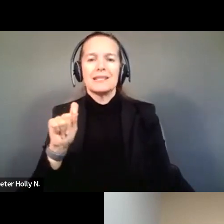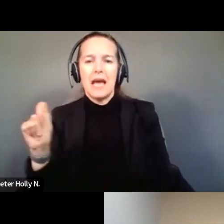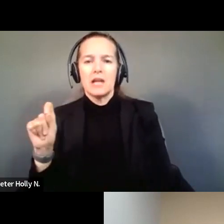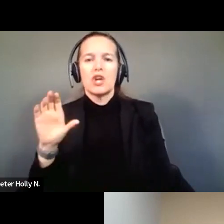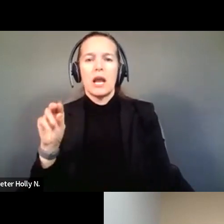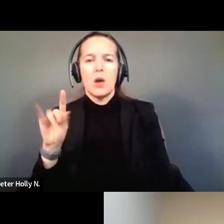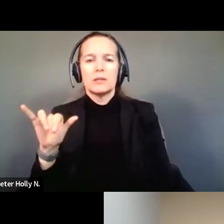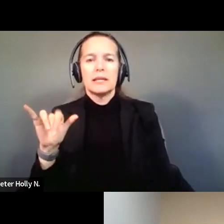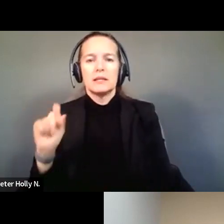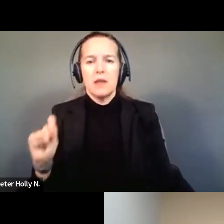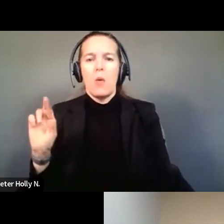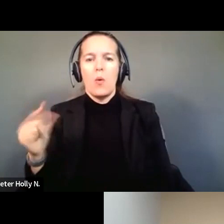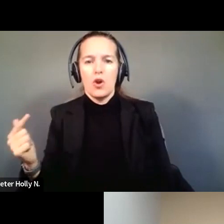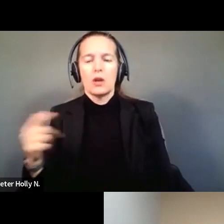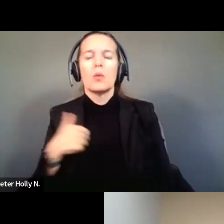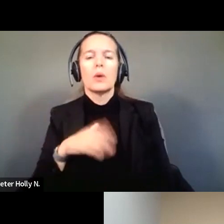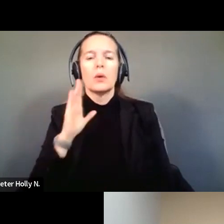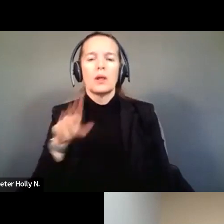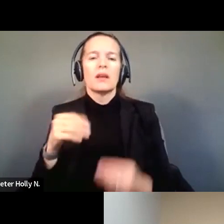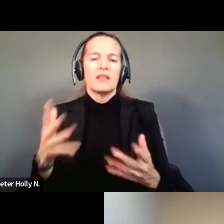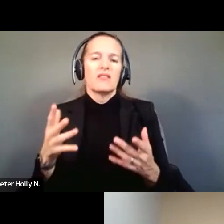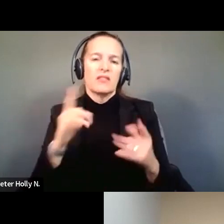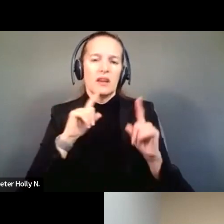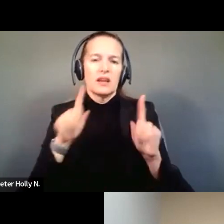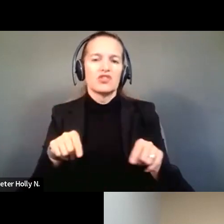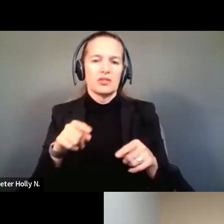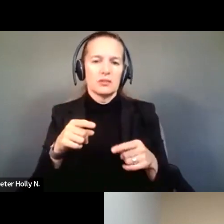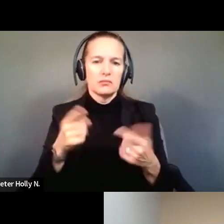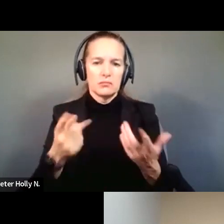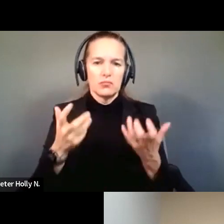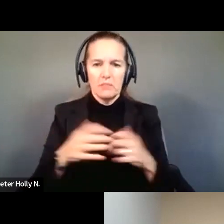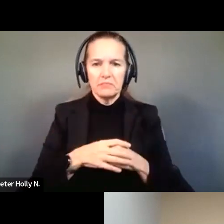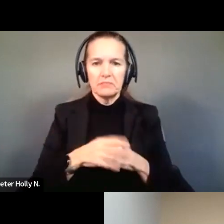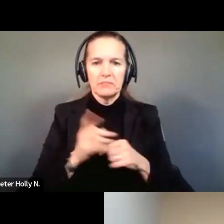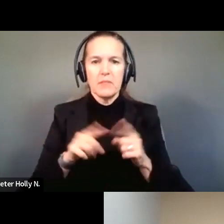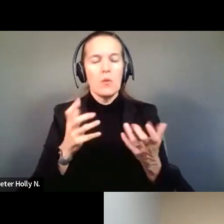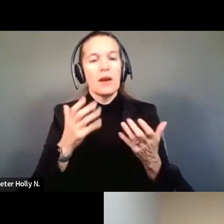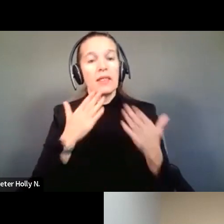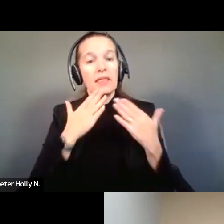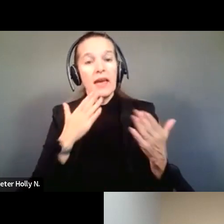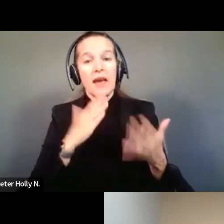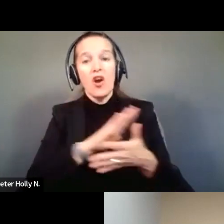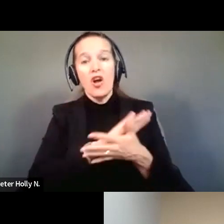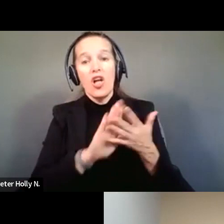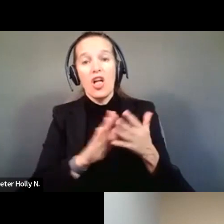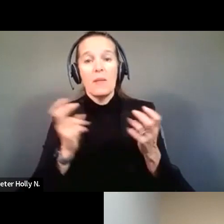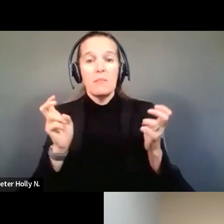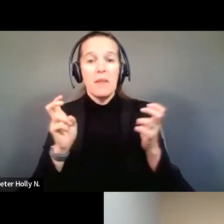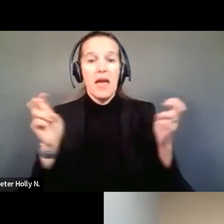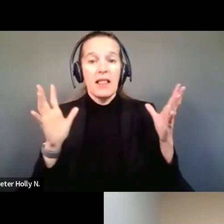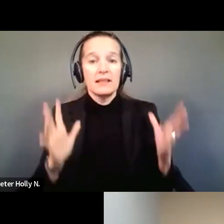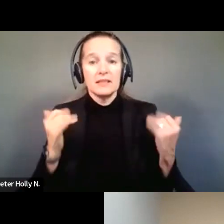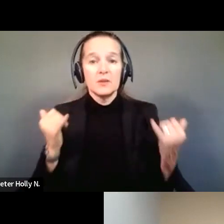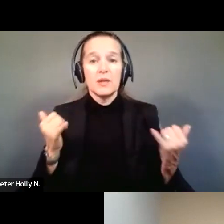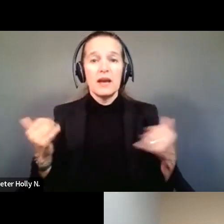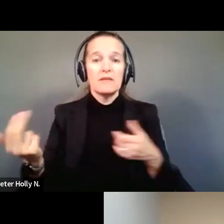publicaffairs@sonoma-county.org, and we will get you the answer that you're looking for. But we want to thank all of our panelists for joining us